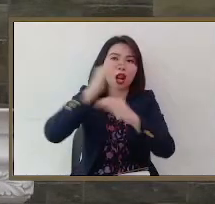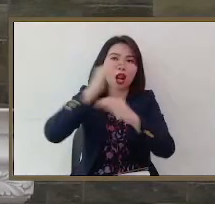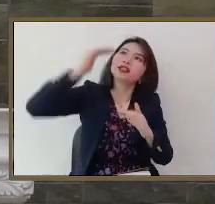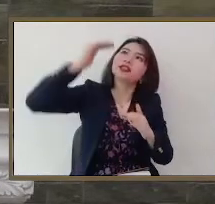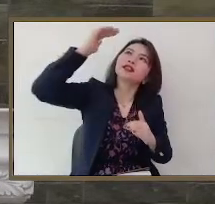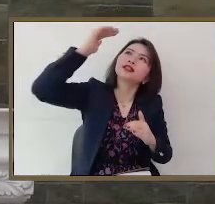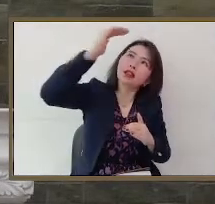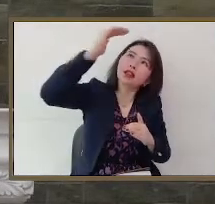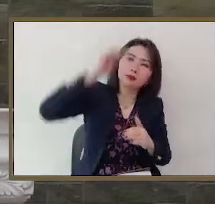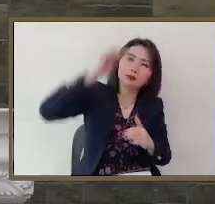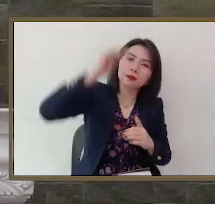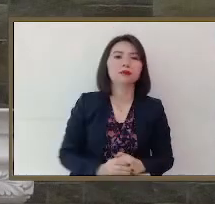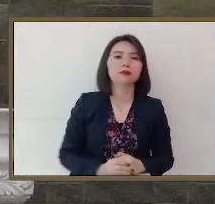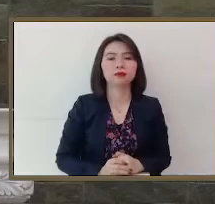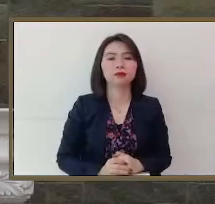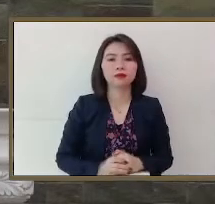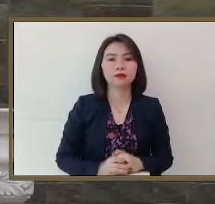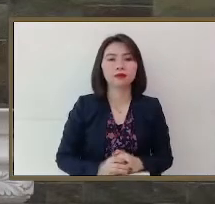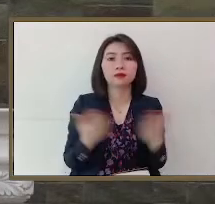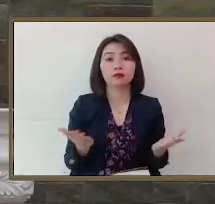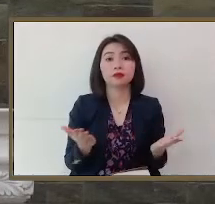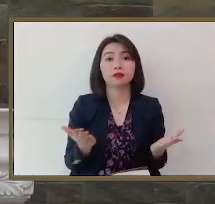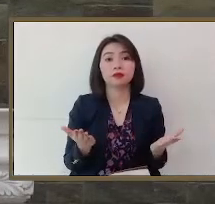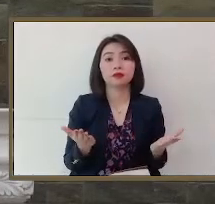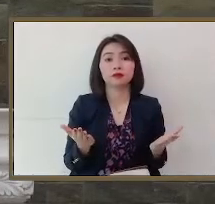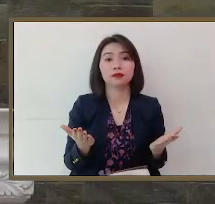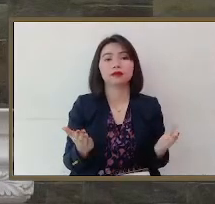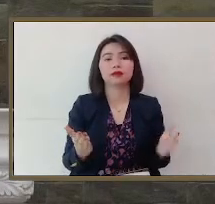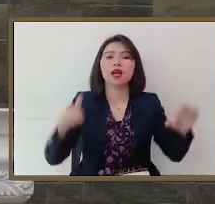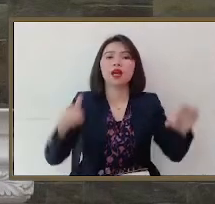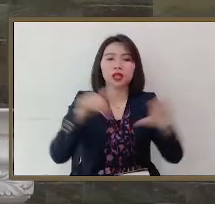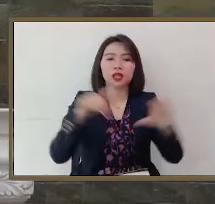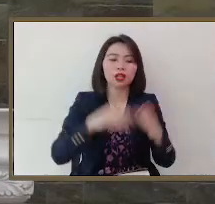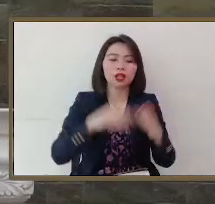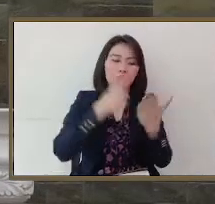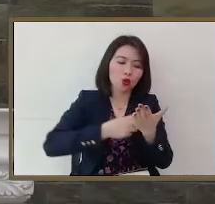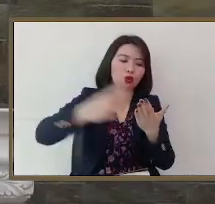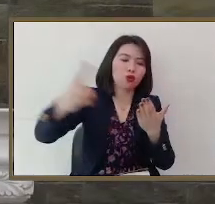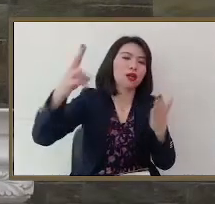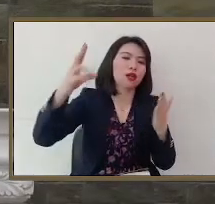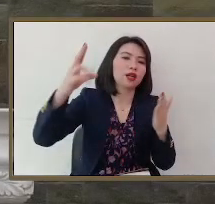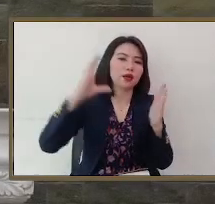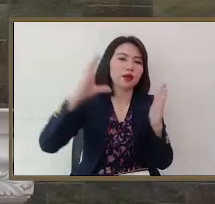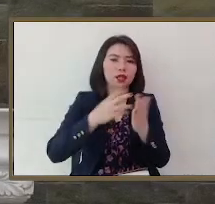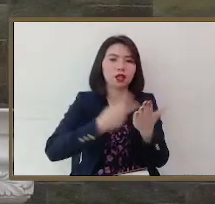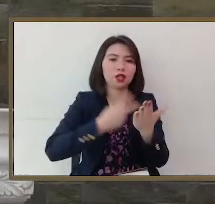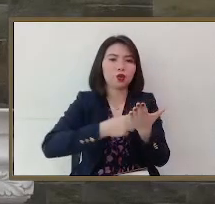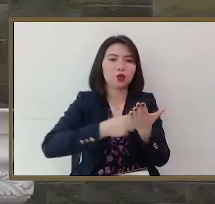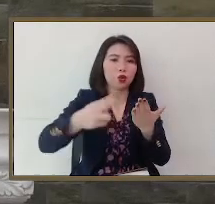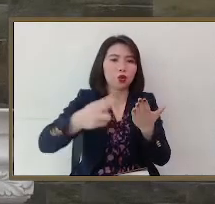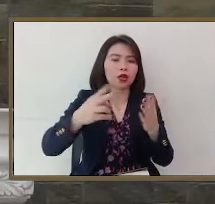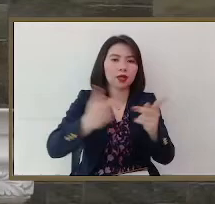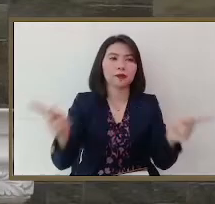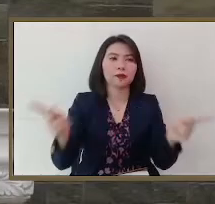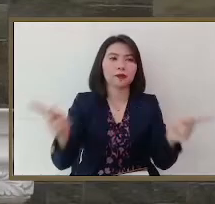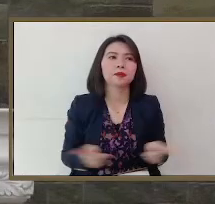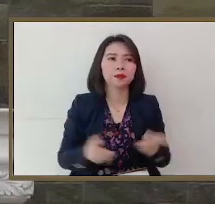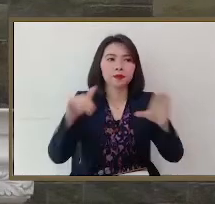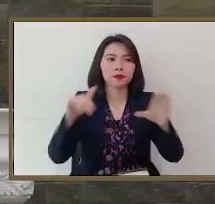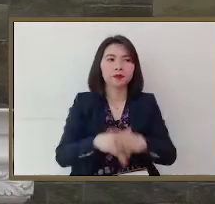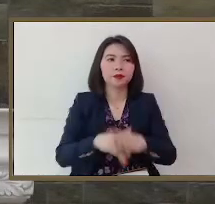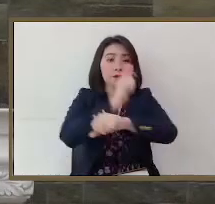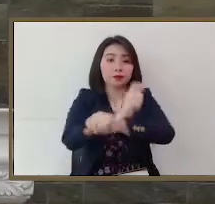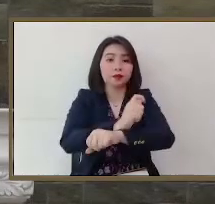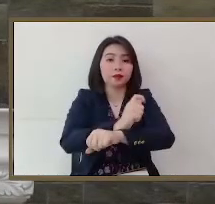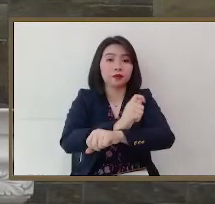the temple. Where? In the holy city. In the temple, right on